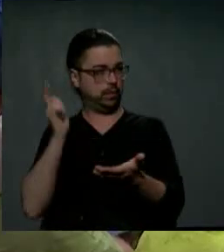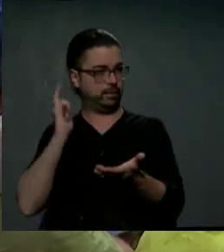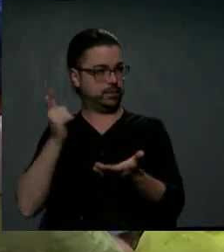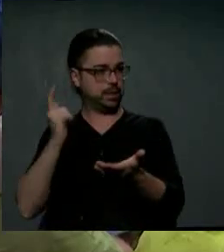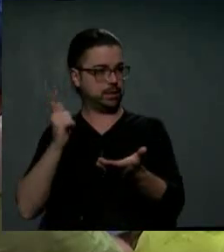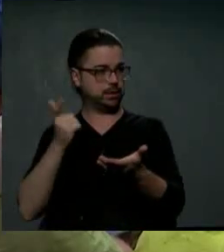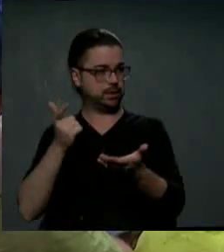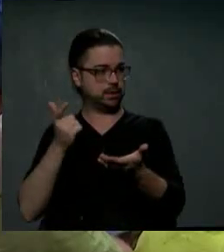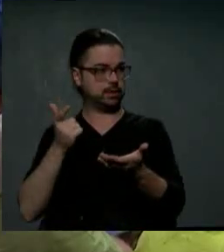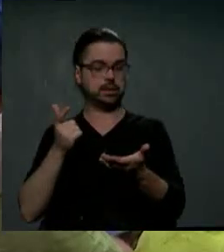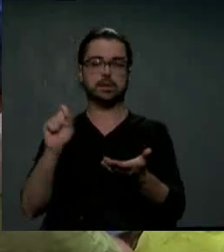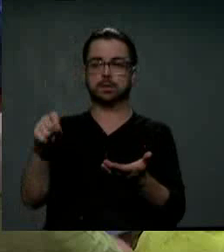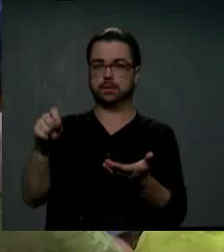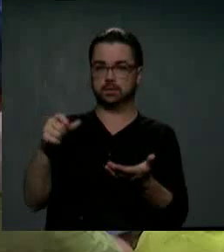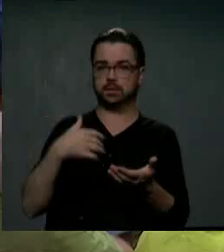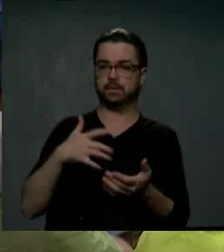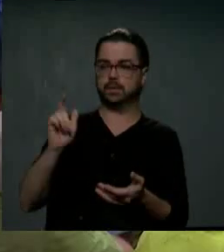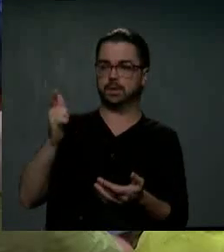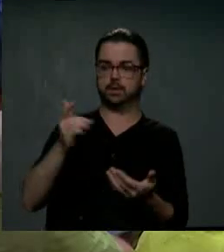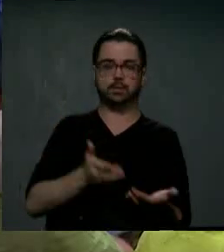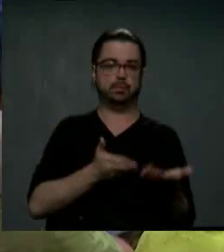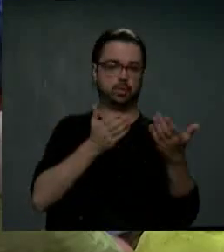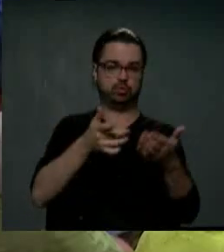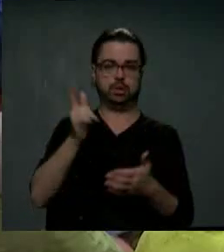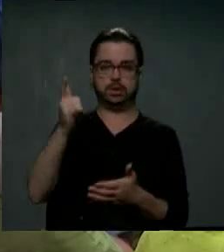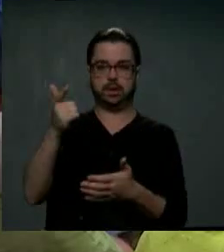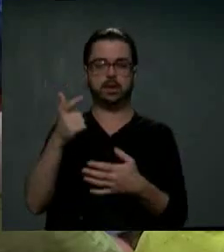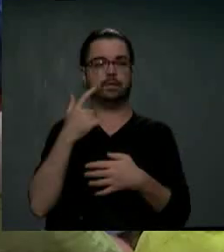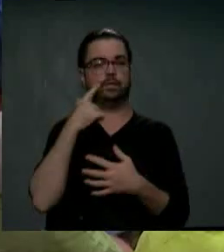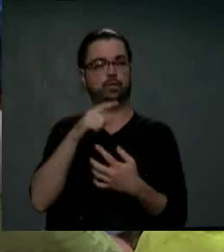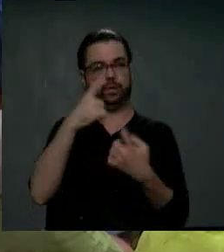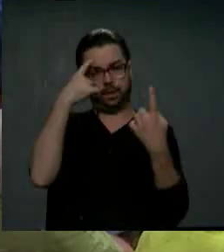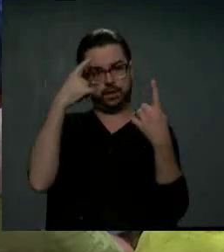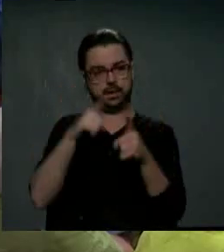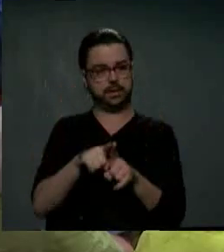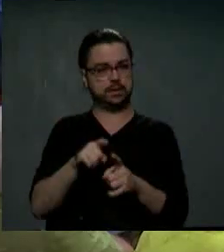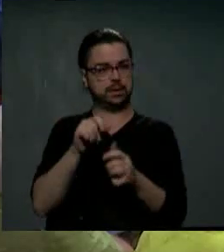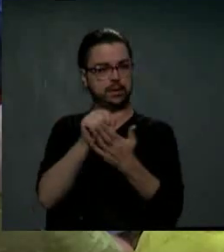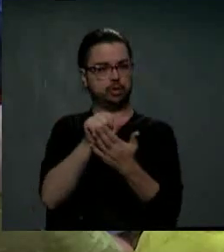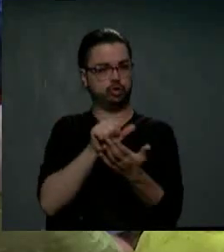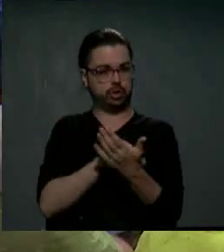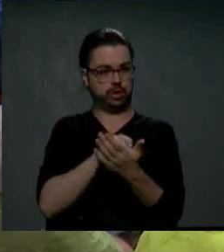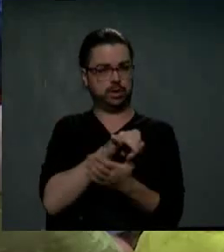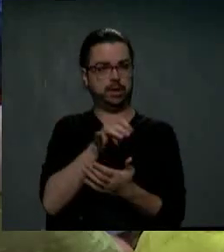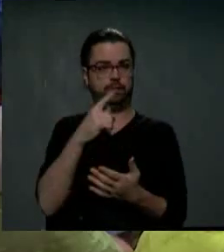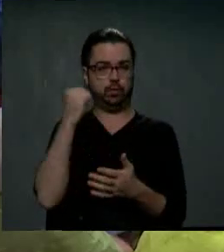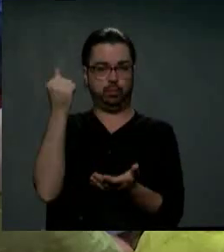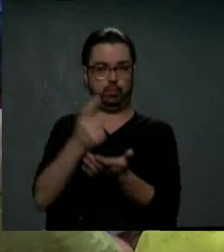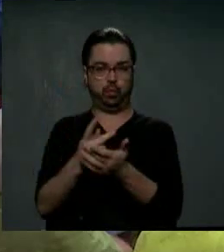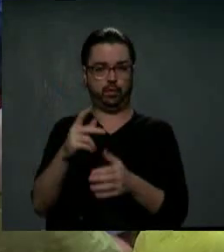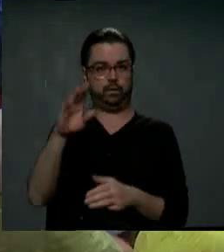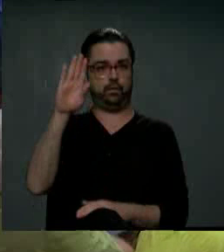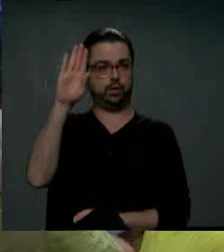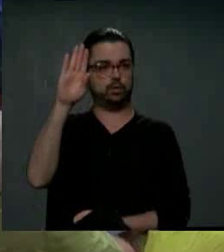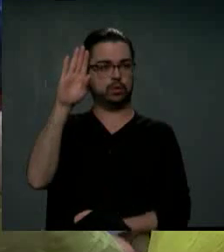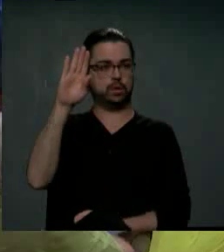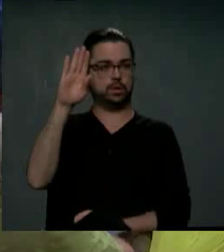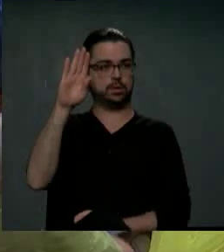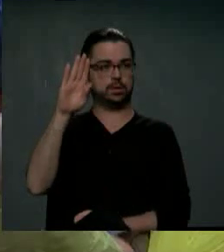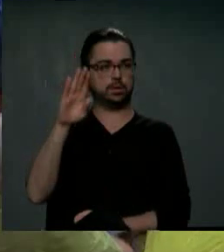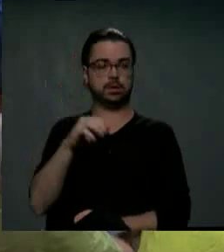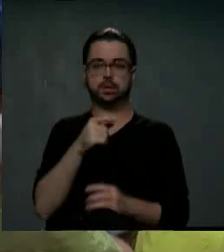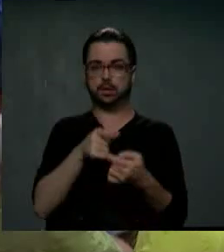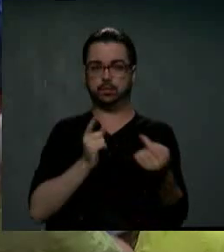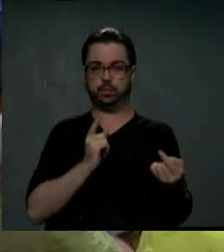second? Second. Motion for the consent agenda has been made and seconded. Those approve the consent agenda, raise their hand. Those who do